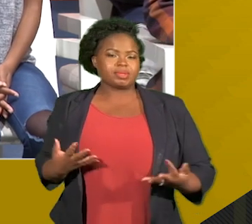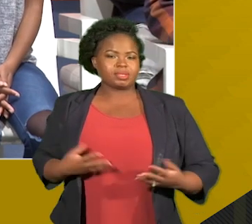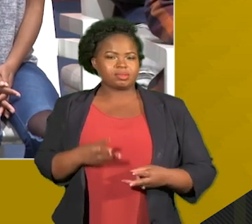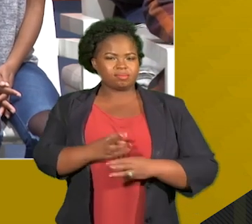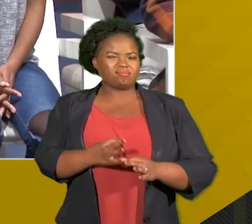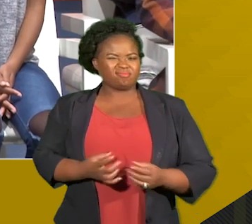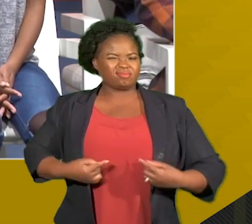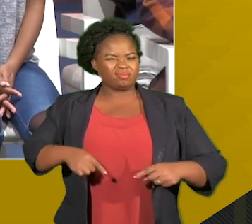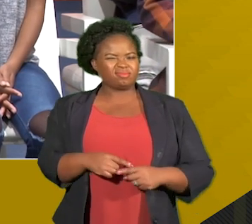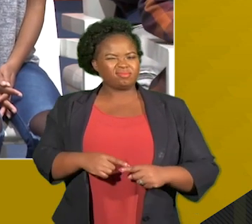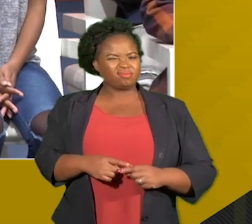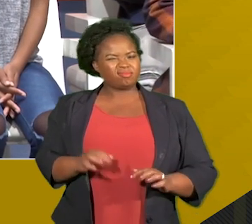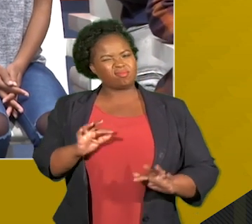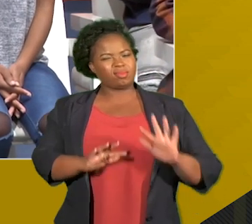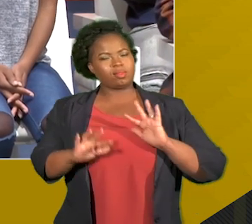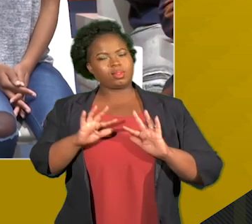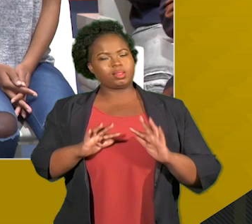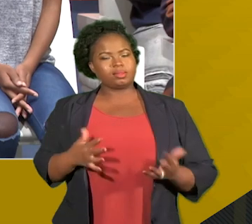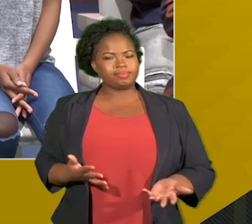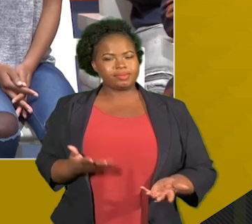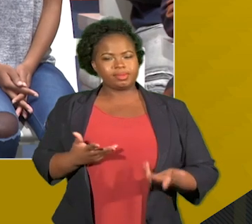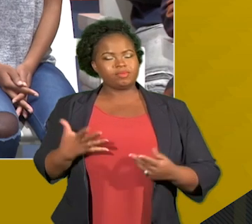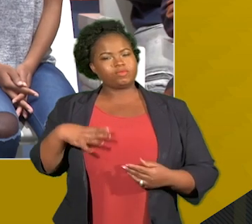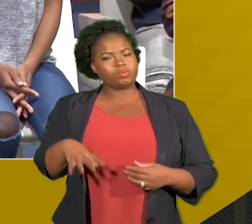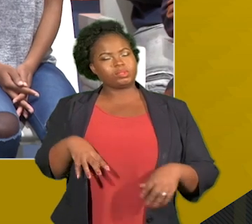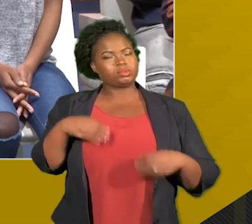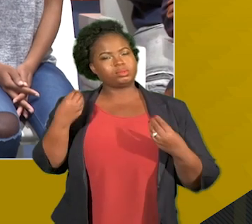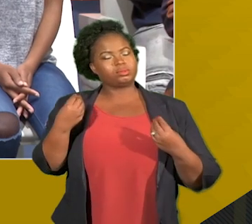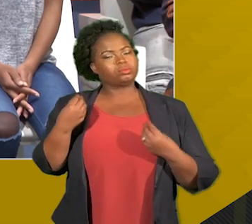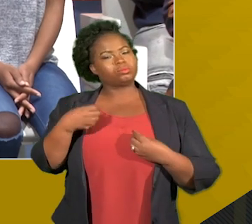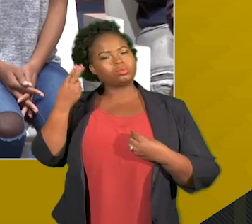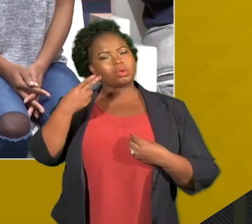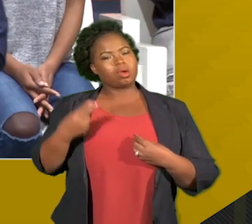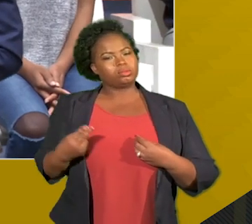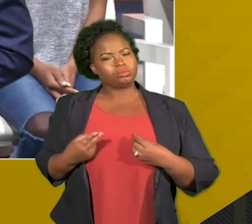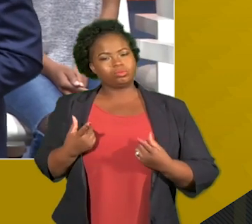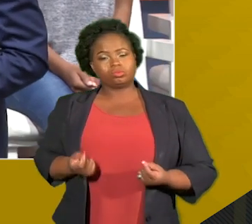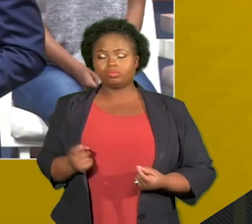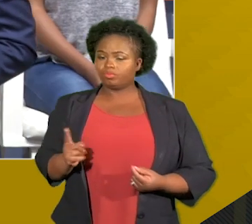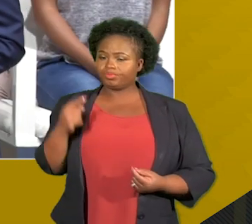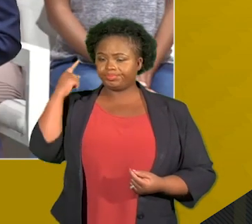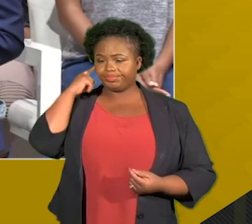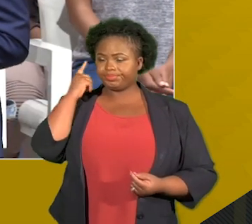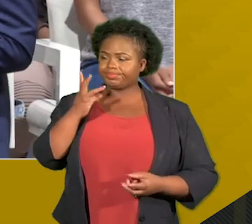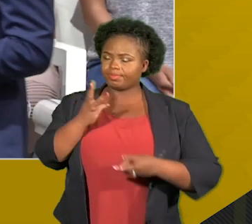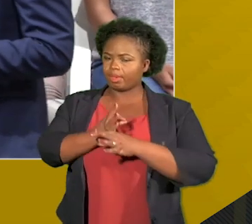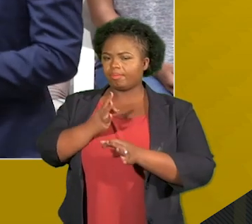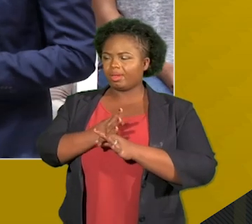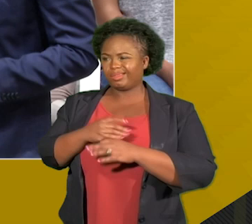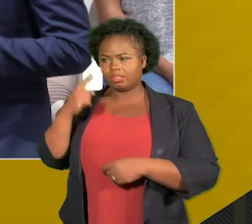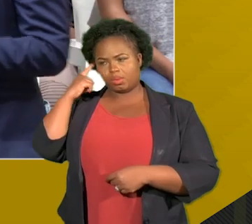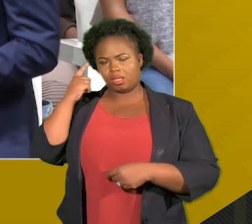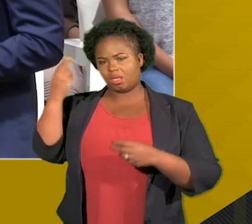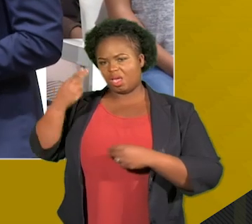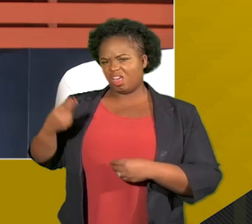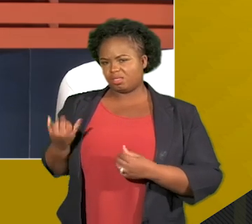esiningi baba skeptical if you got wanna go to art as a business as well. But I'm gonna ask Usama, do you think abazali they look at art